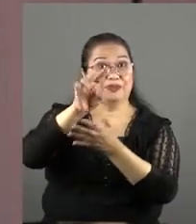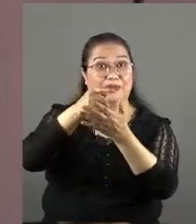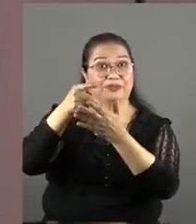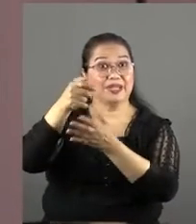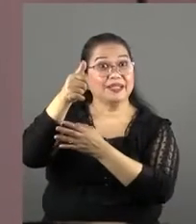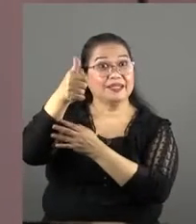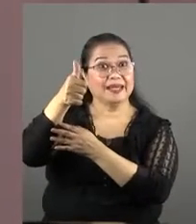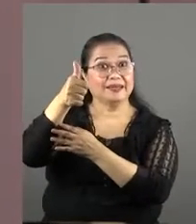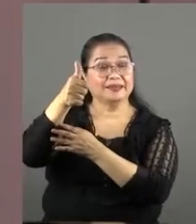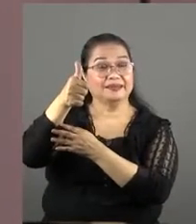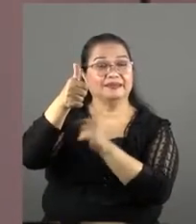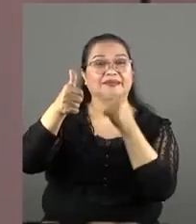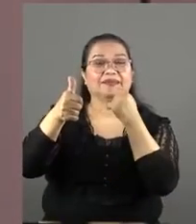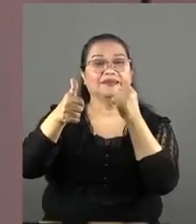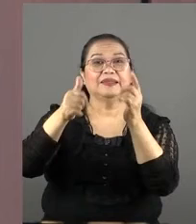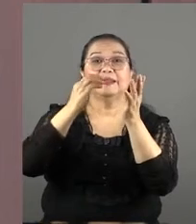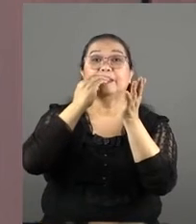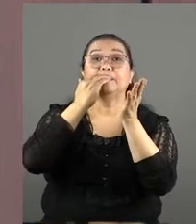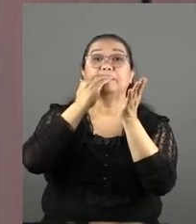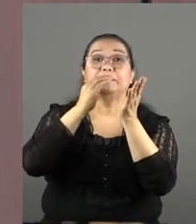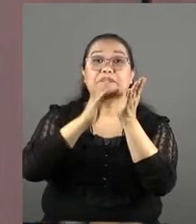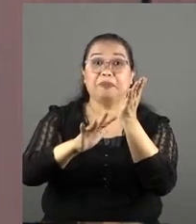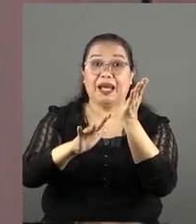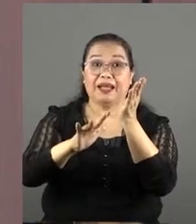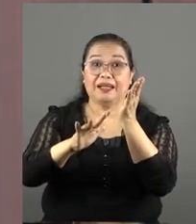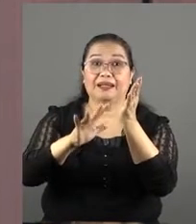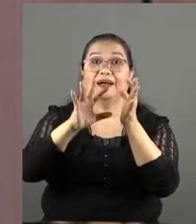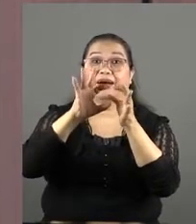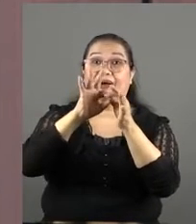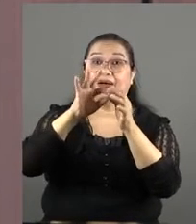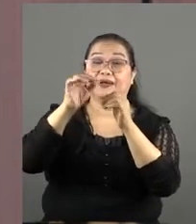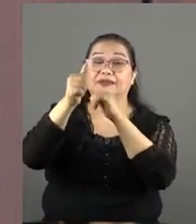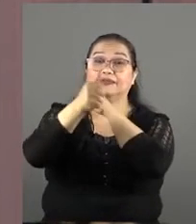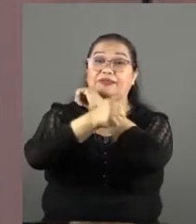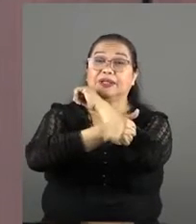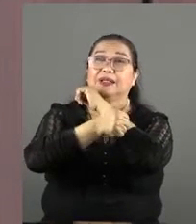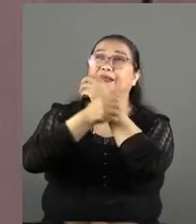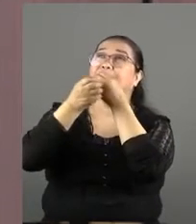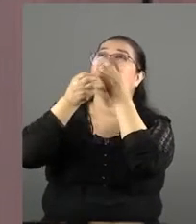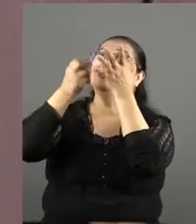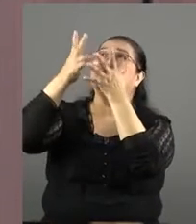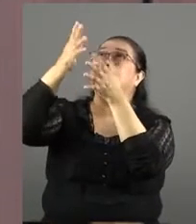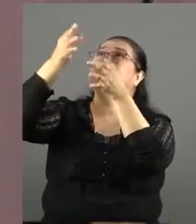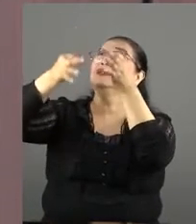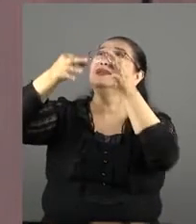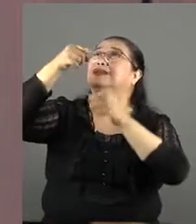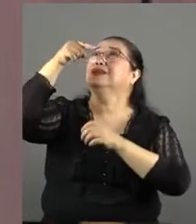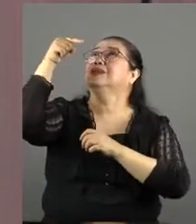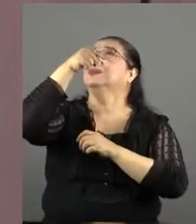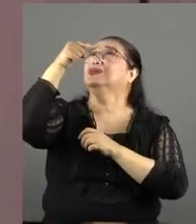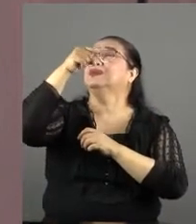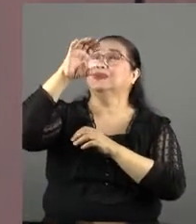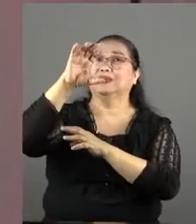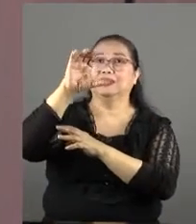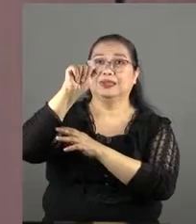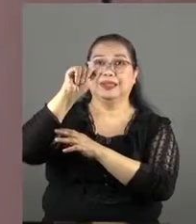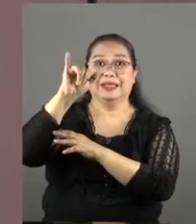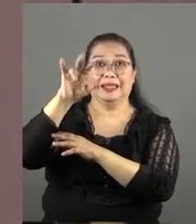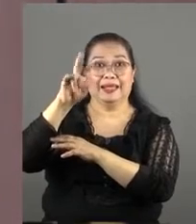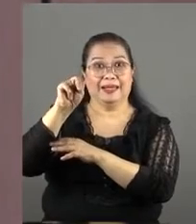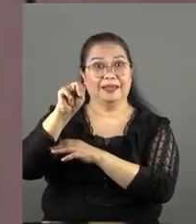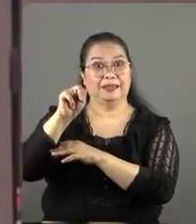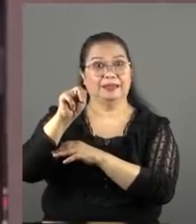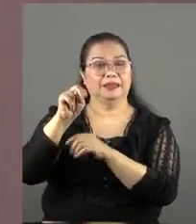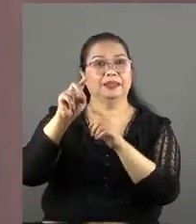that the blood of Abel cried out to God for judgment. I don't think that's literal.